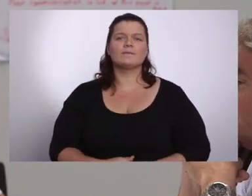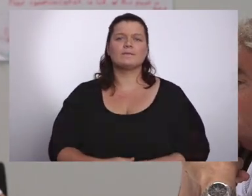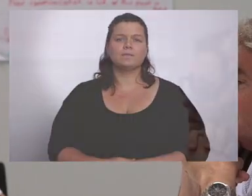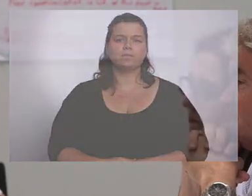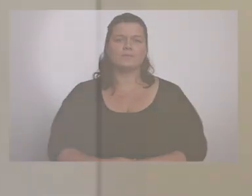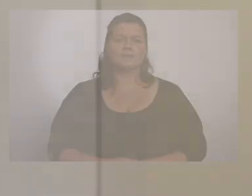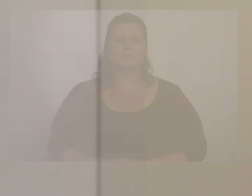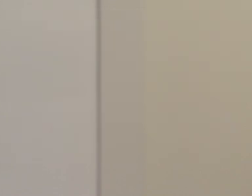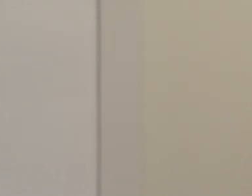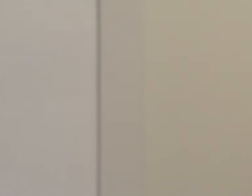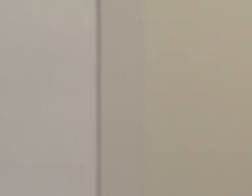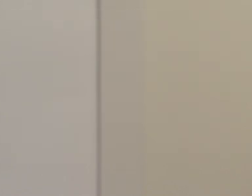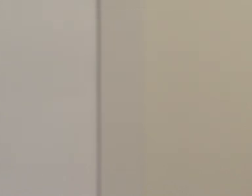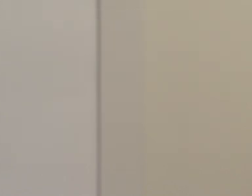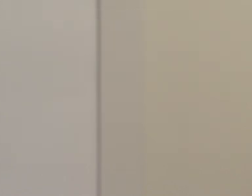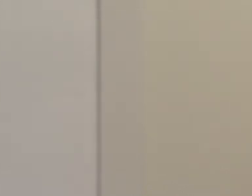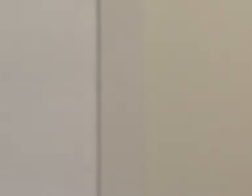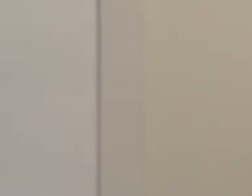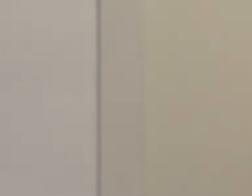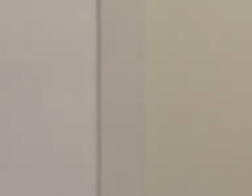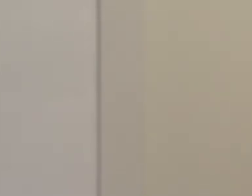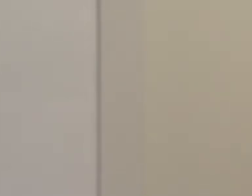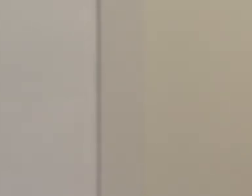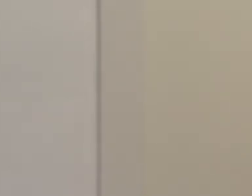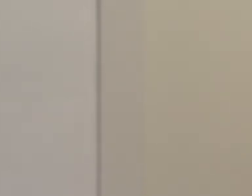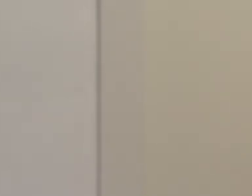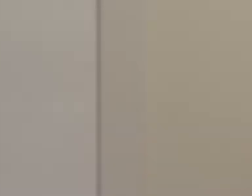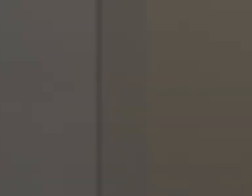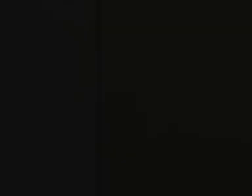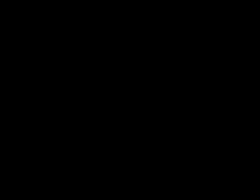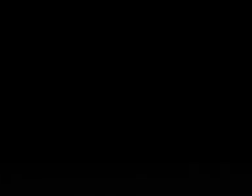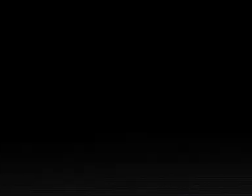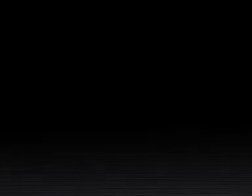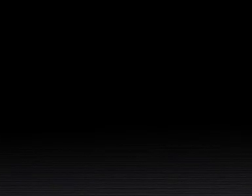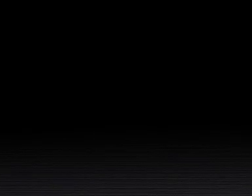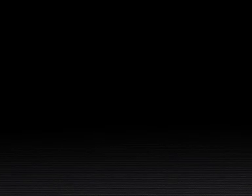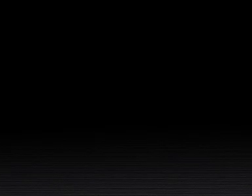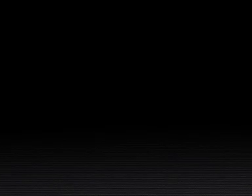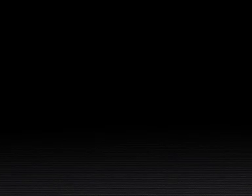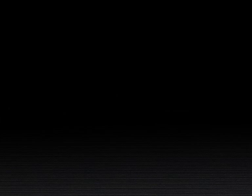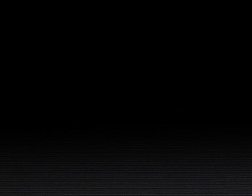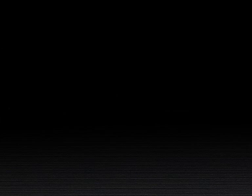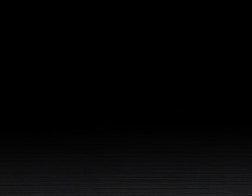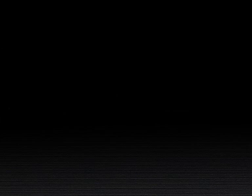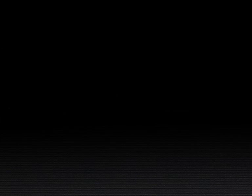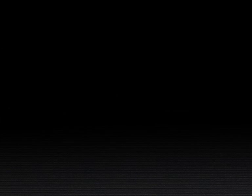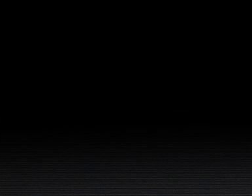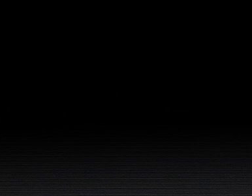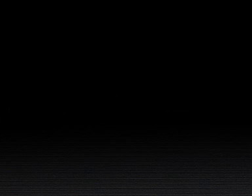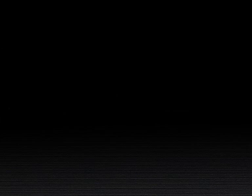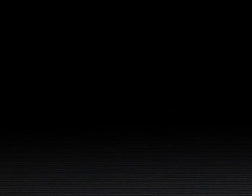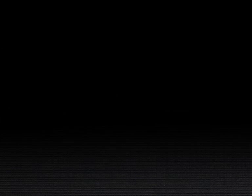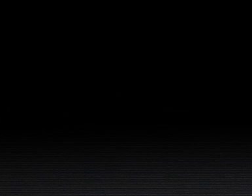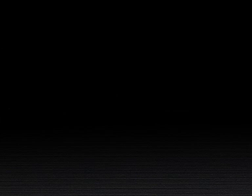we thought provided another and different perspective so we welcomed that. What is a citizen's jury? Max